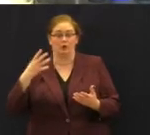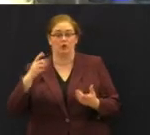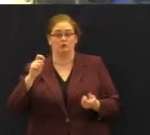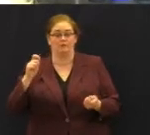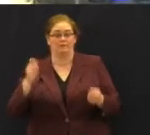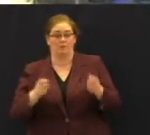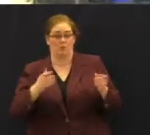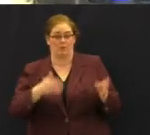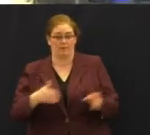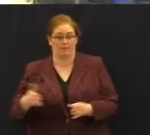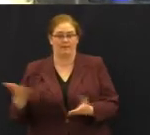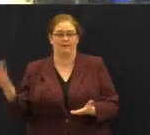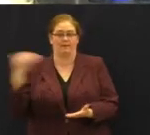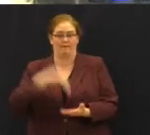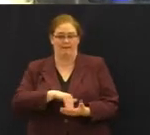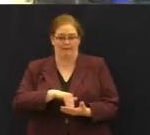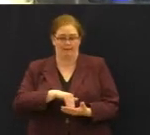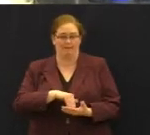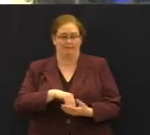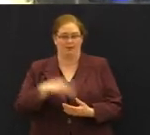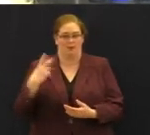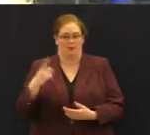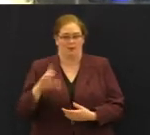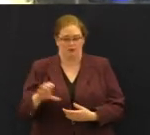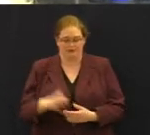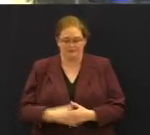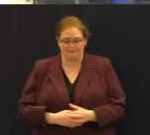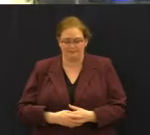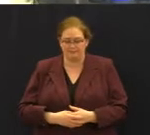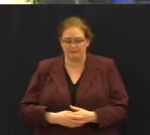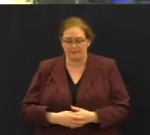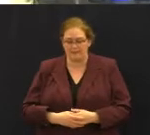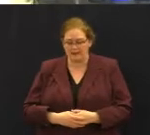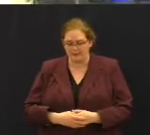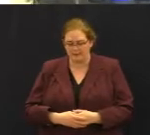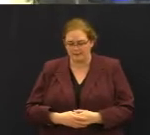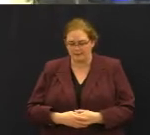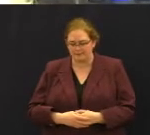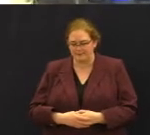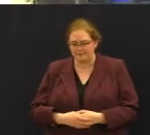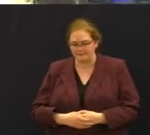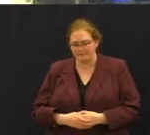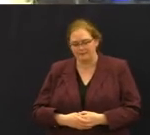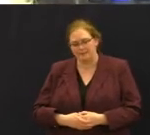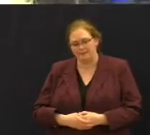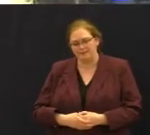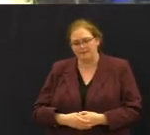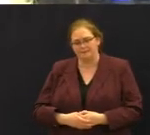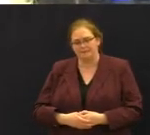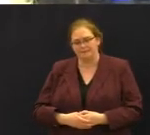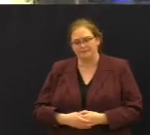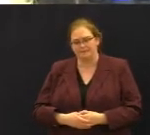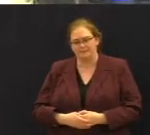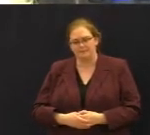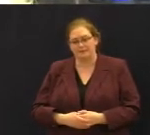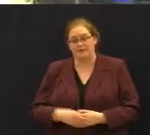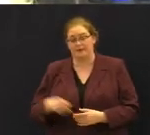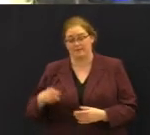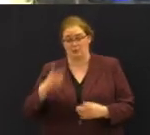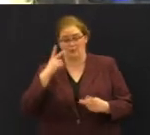plan again in Washington. And, you look at the details of